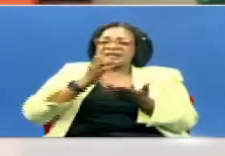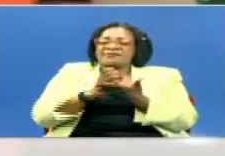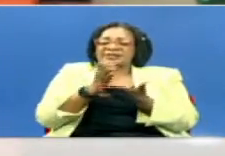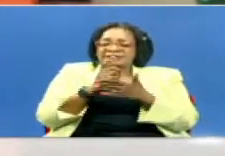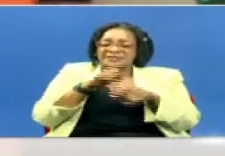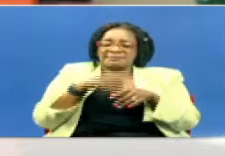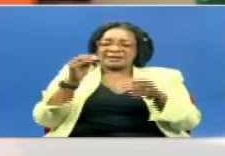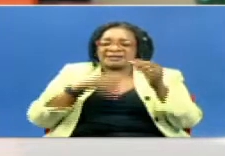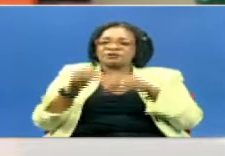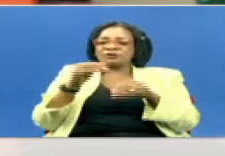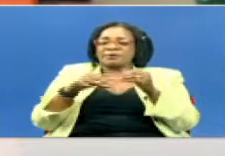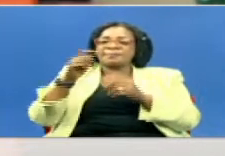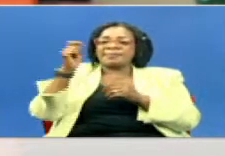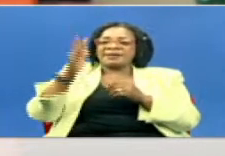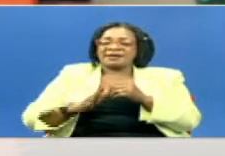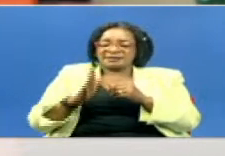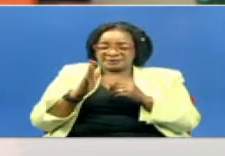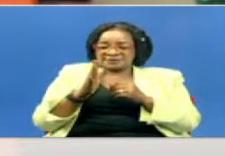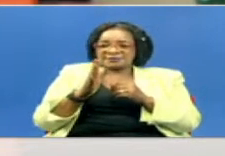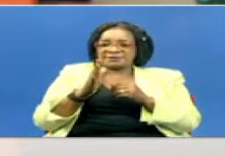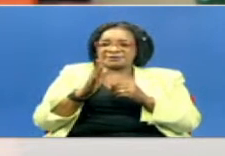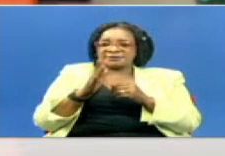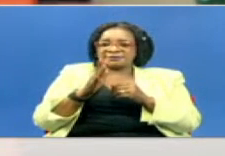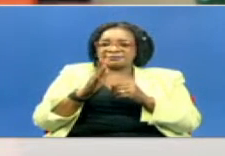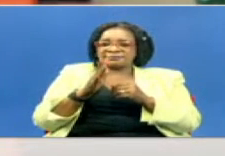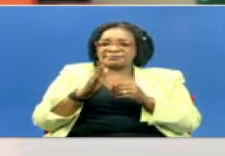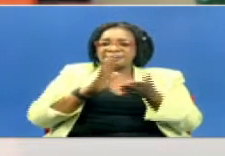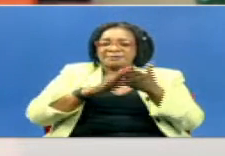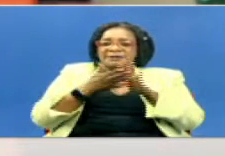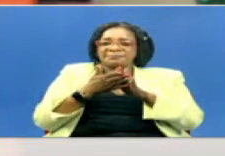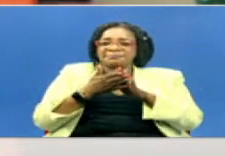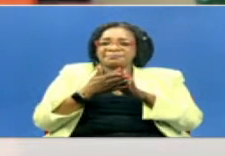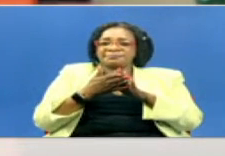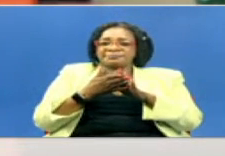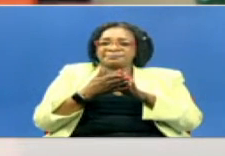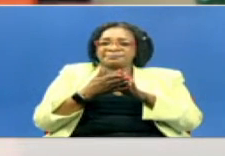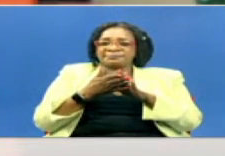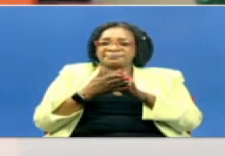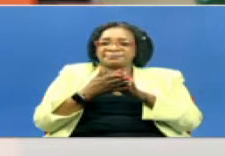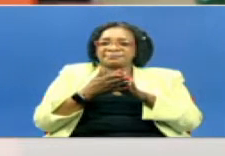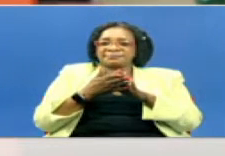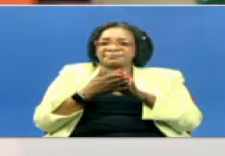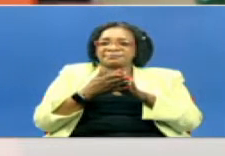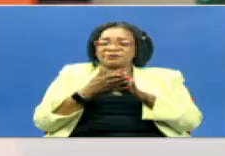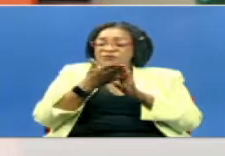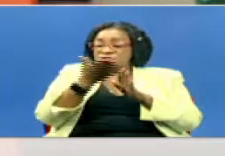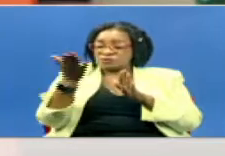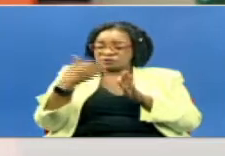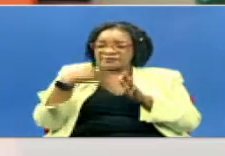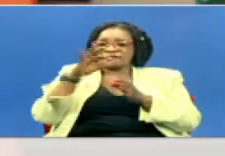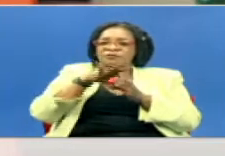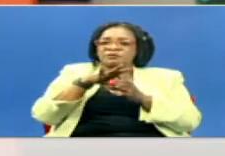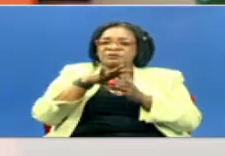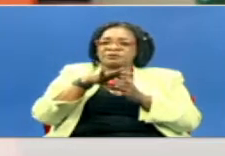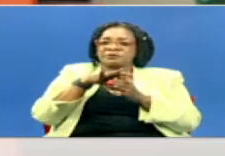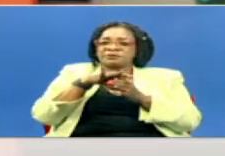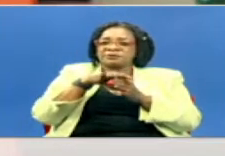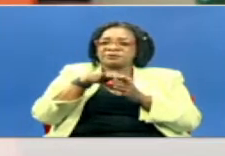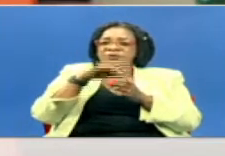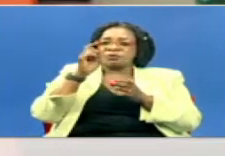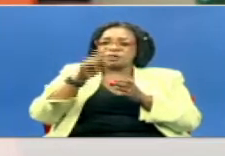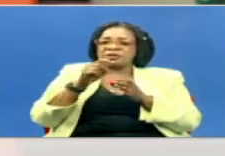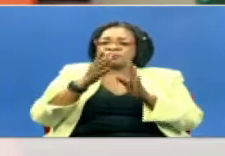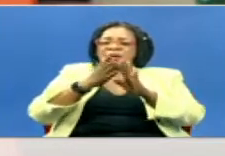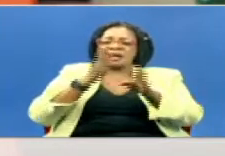elections, Kenyans being became the norm that for you to get votes, you had to line people up and give